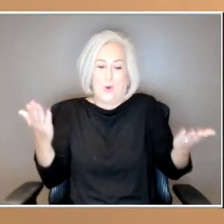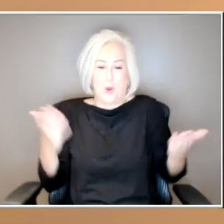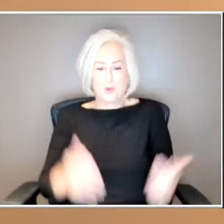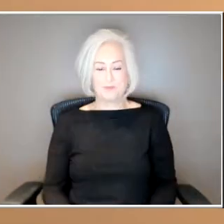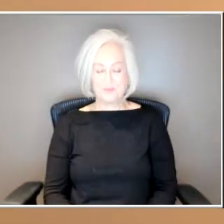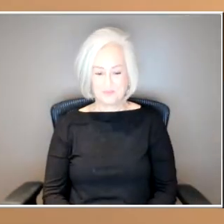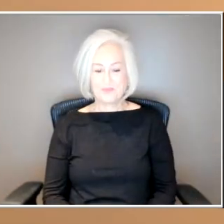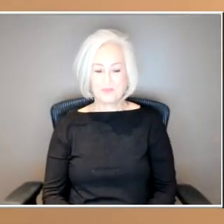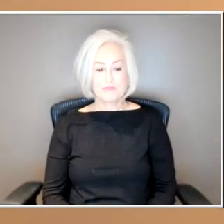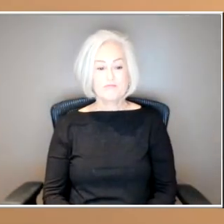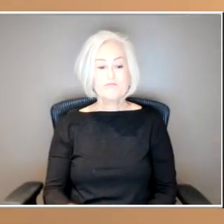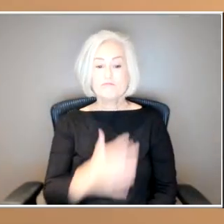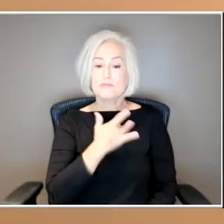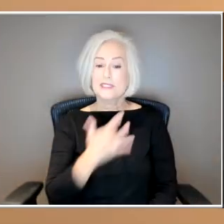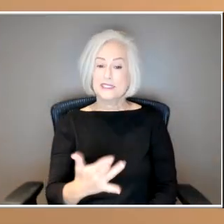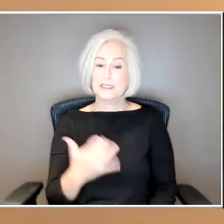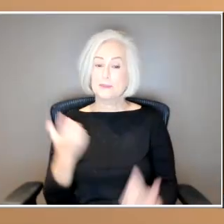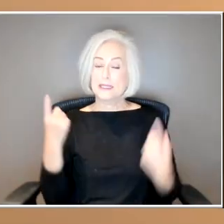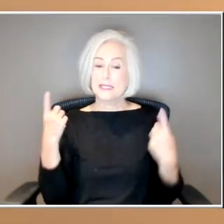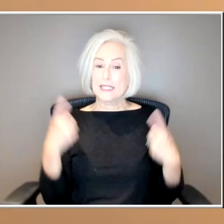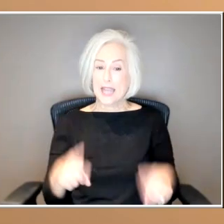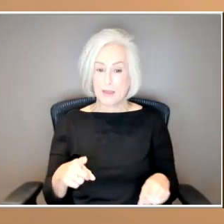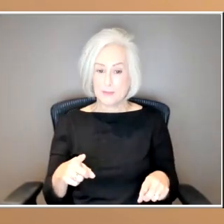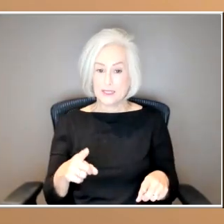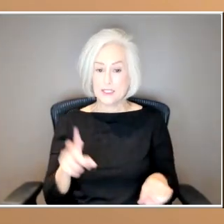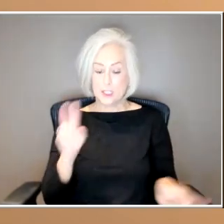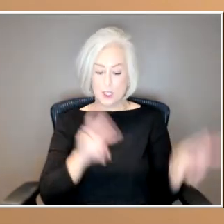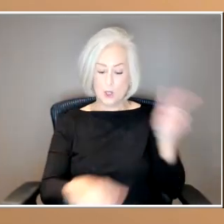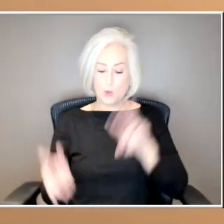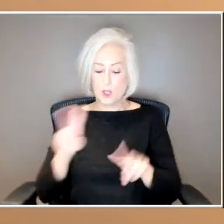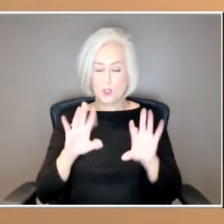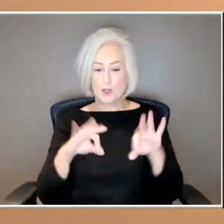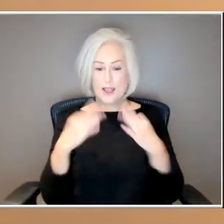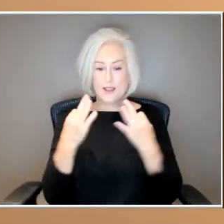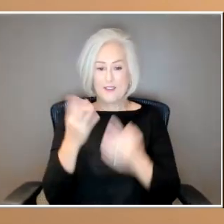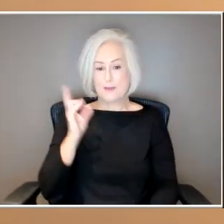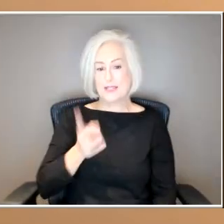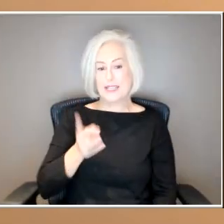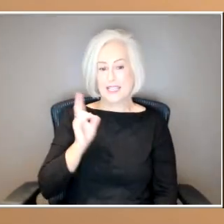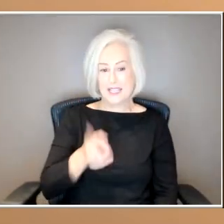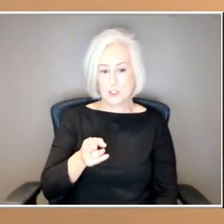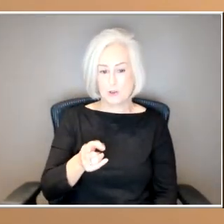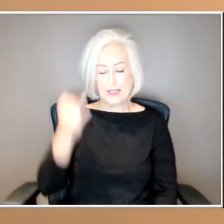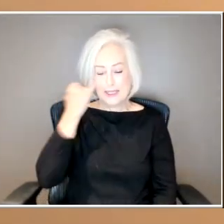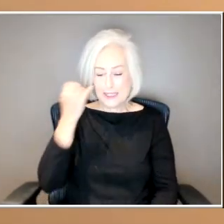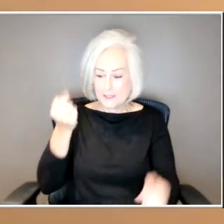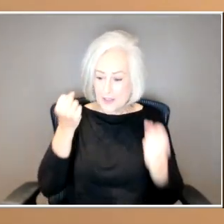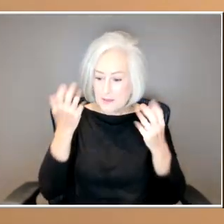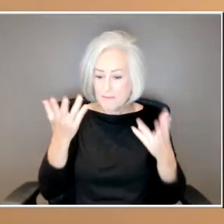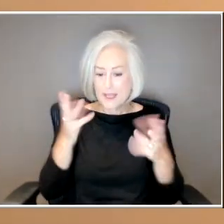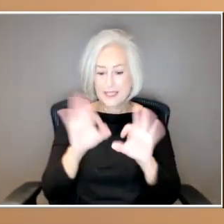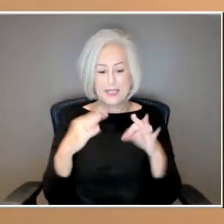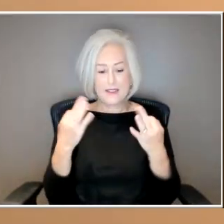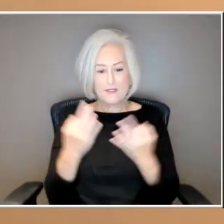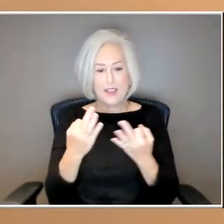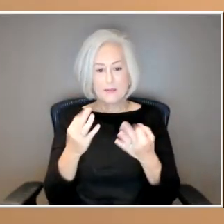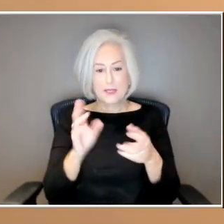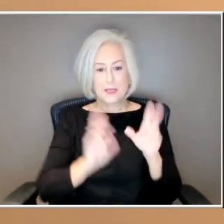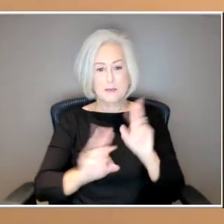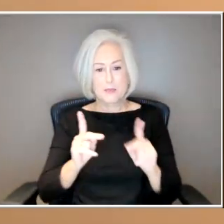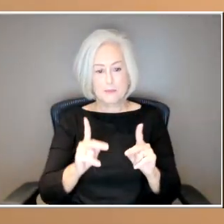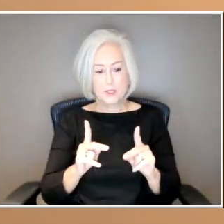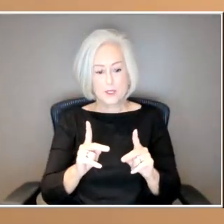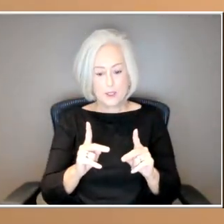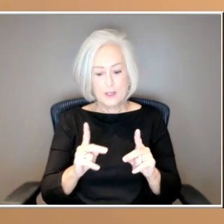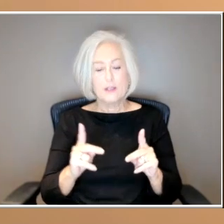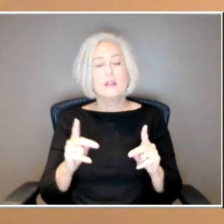usually what we do is we look at people's family history. You have a lot of family members that are getting breast cancer in their 30s. That may be something you